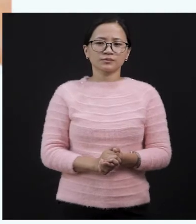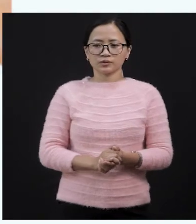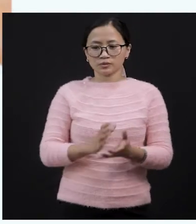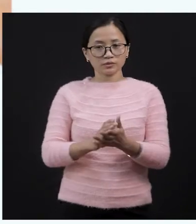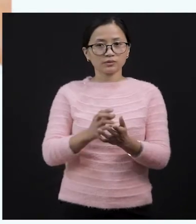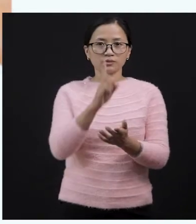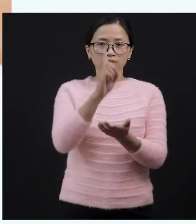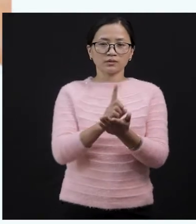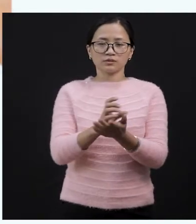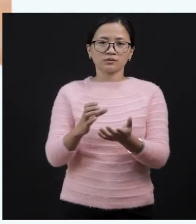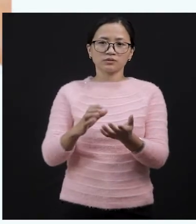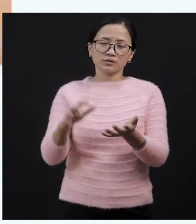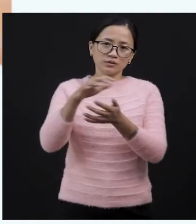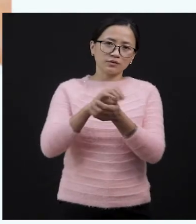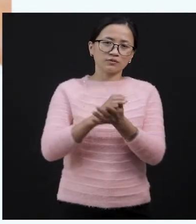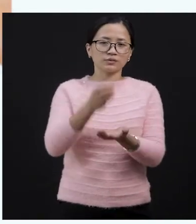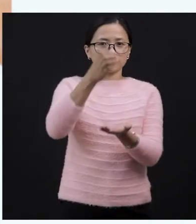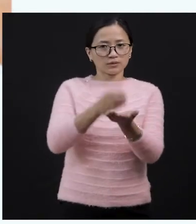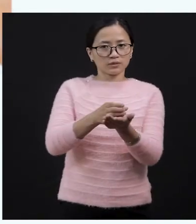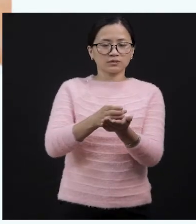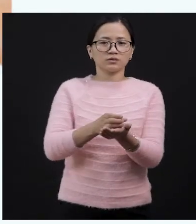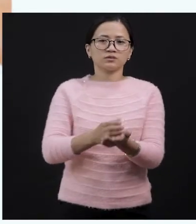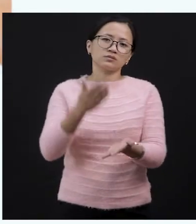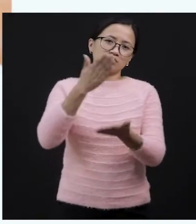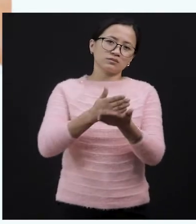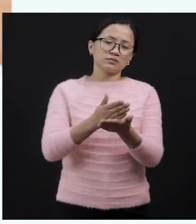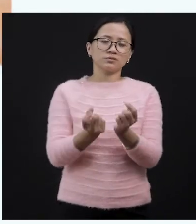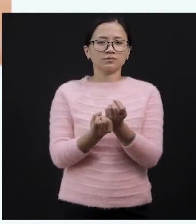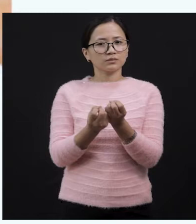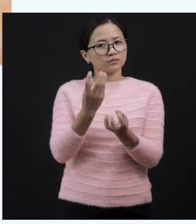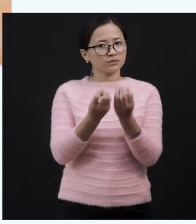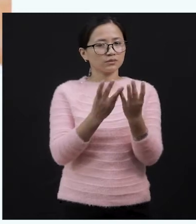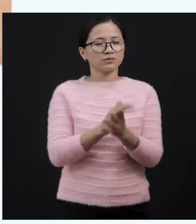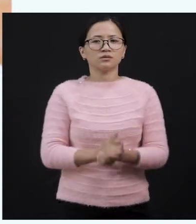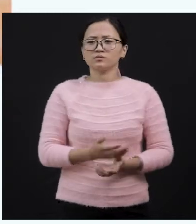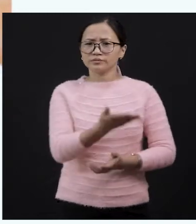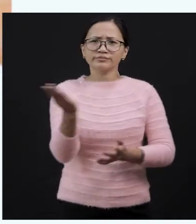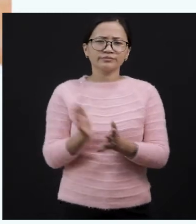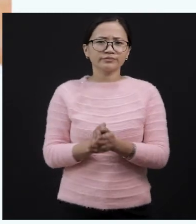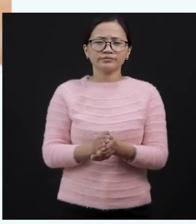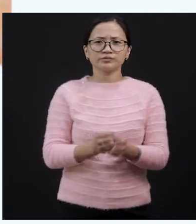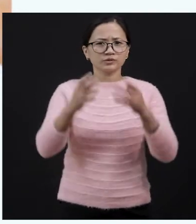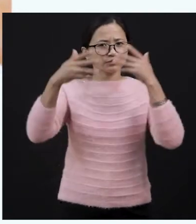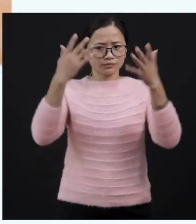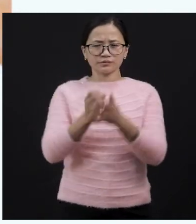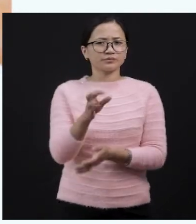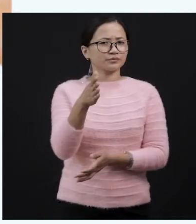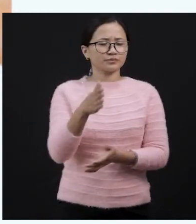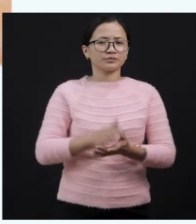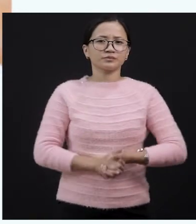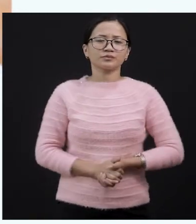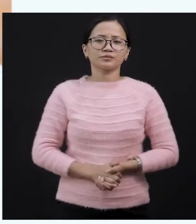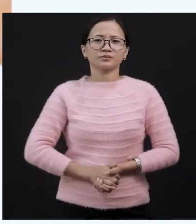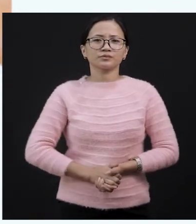a glass, we see that the candle stops burning, right? Because there is no air.